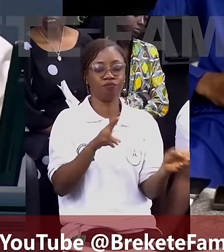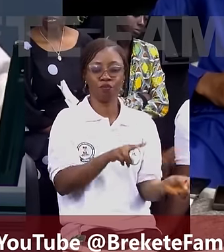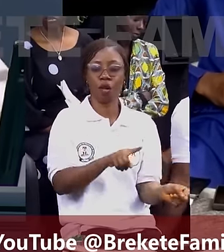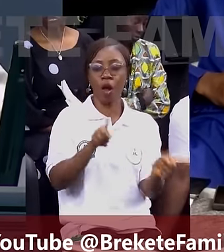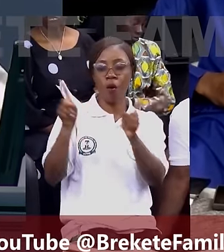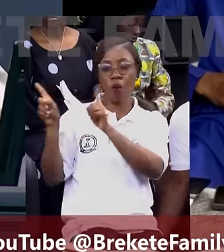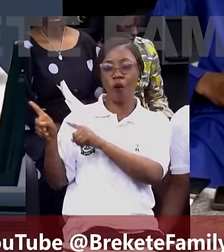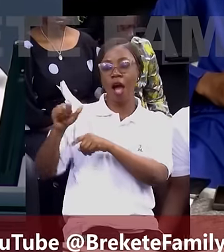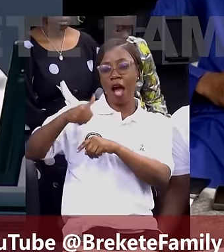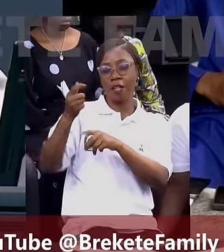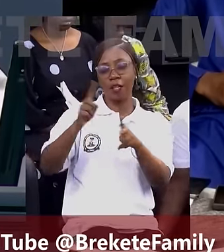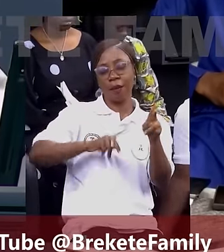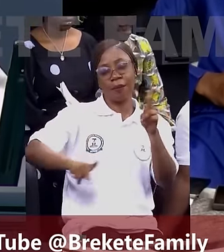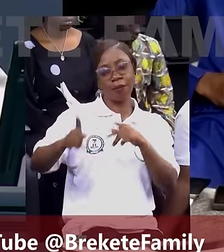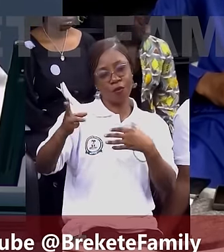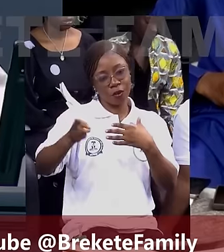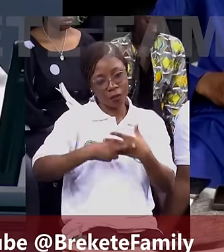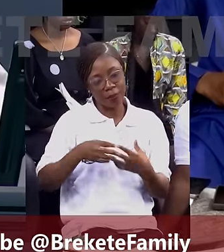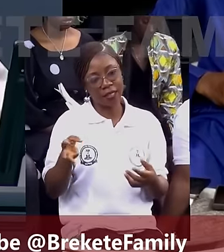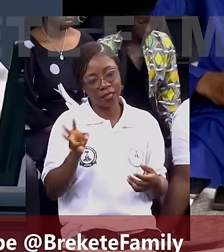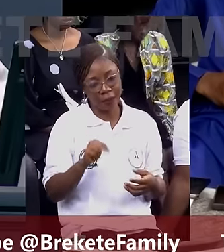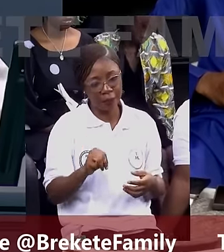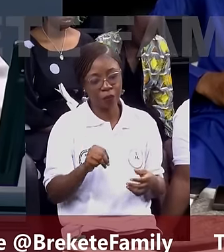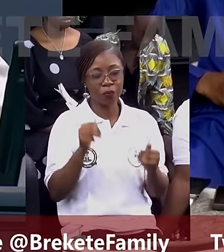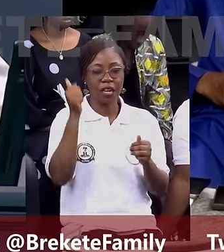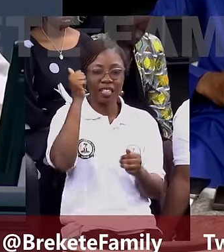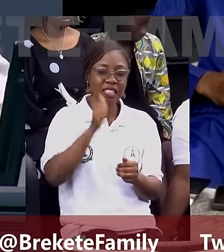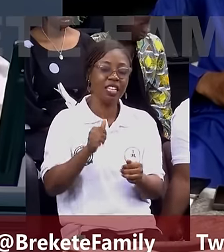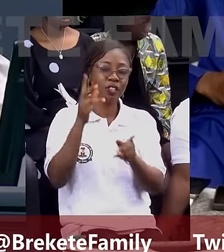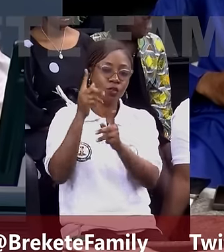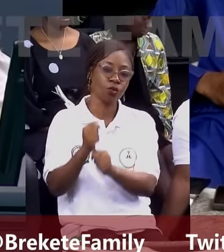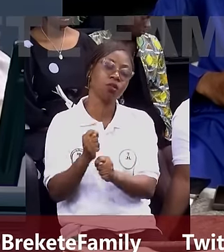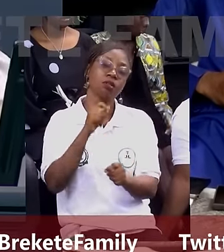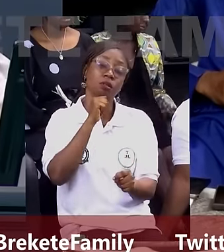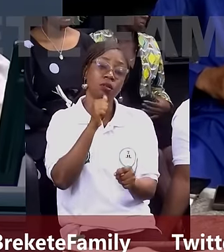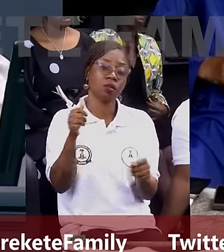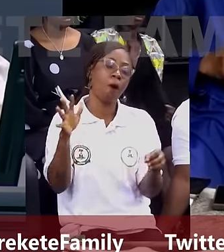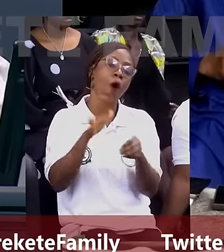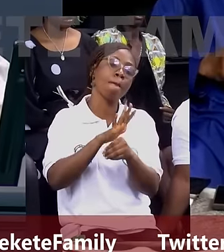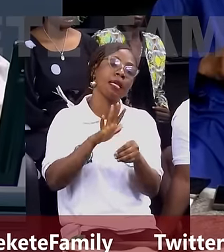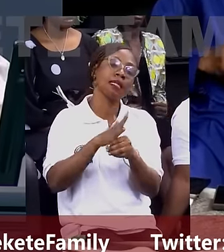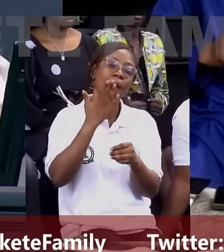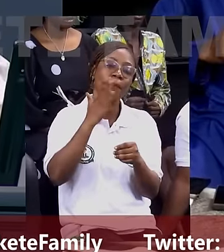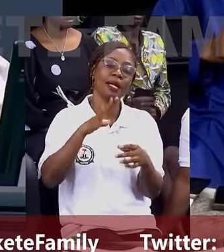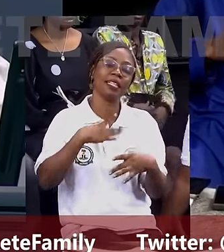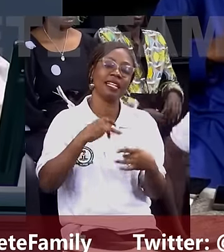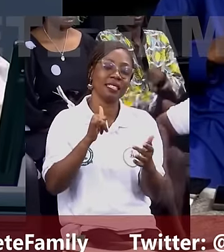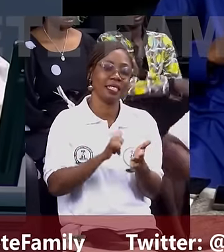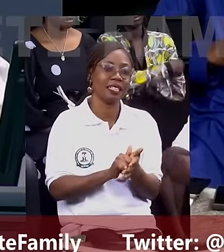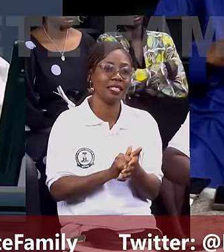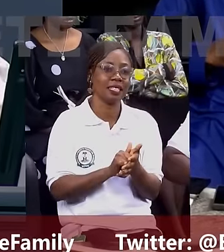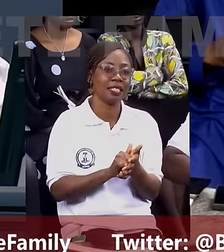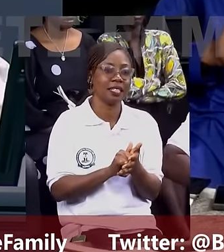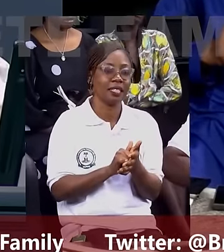generation of journalists don't replace. Daily Trust, no, they absolutely bad. Ordinary President, they